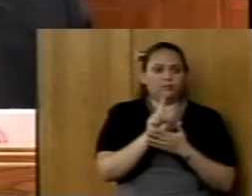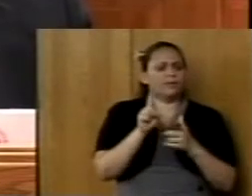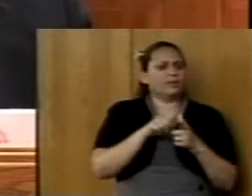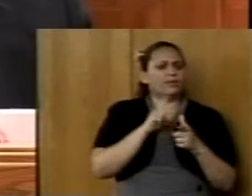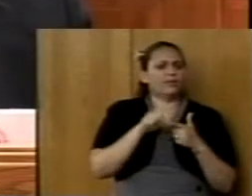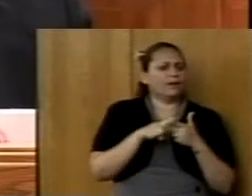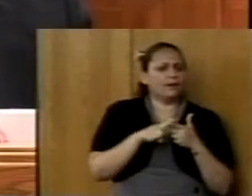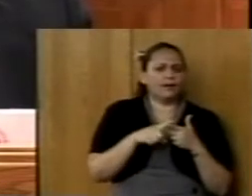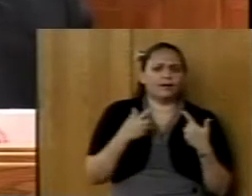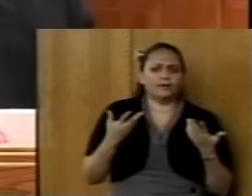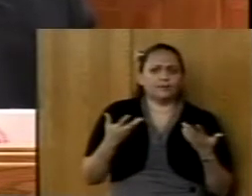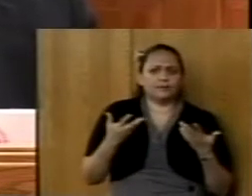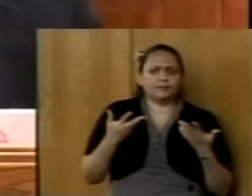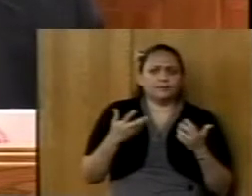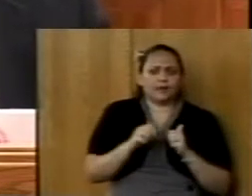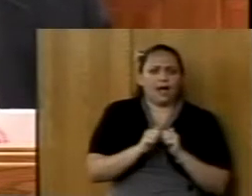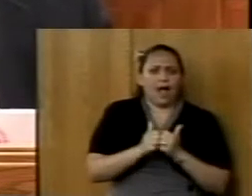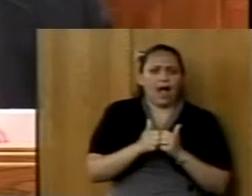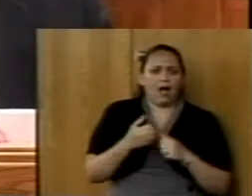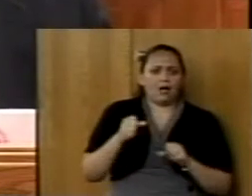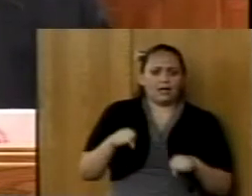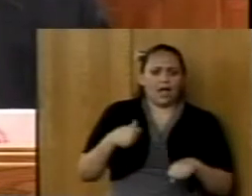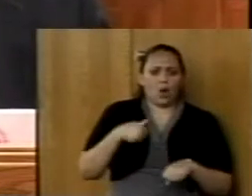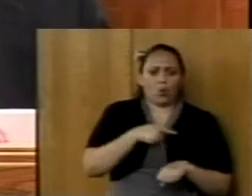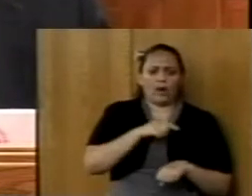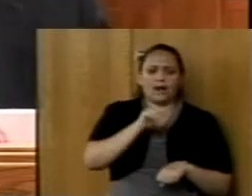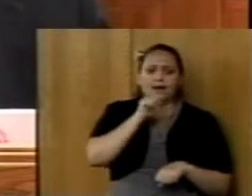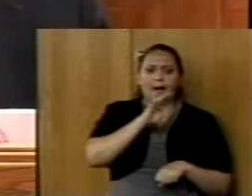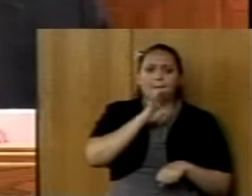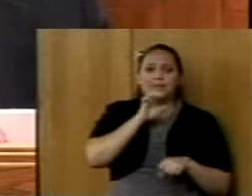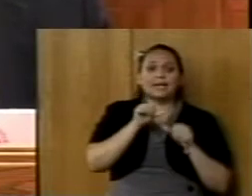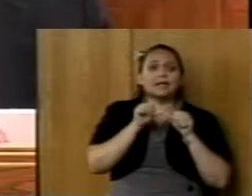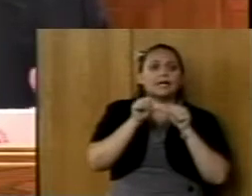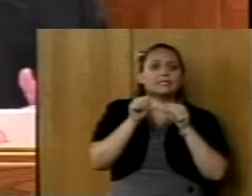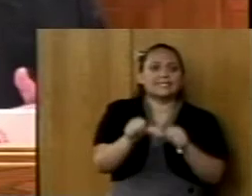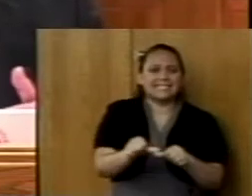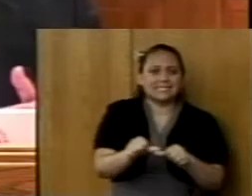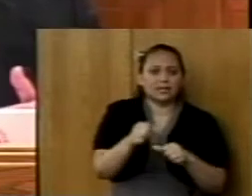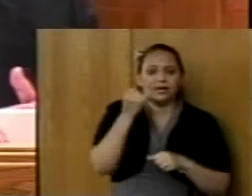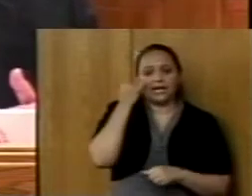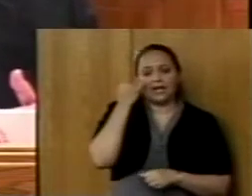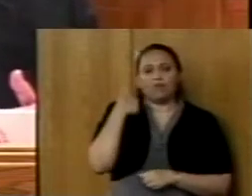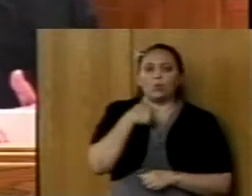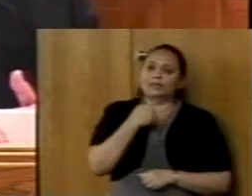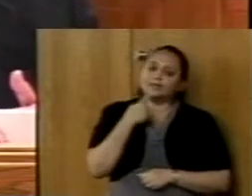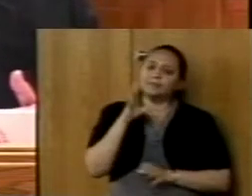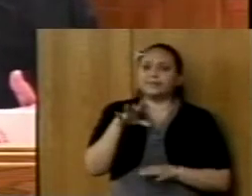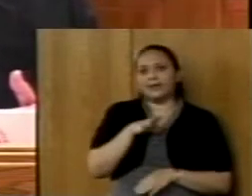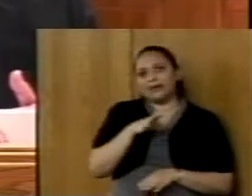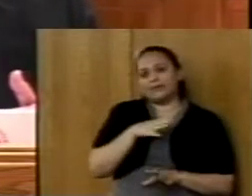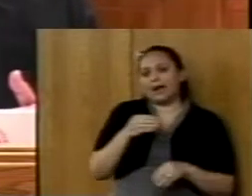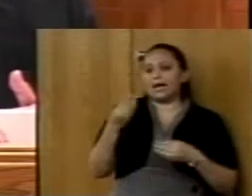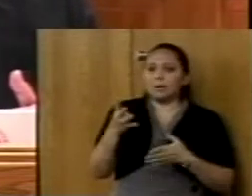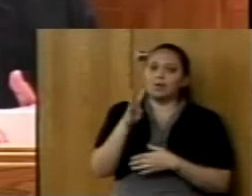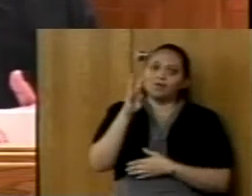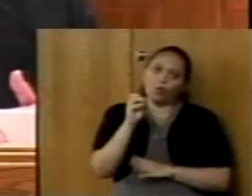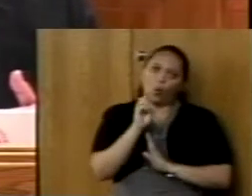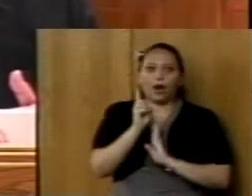then how can we not be consistent when then we say, give them an opportunity to be 40